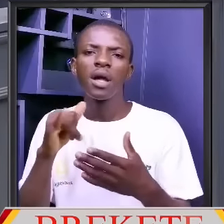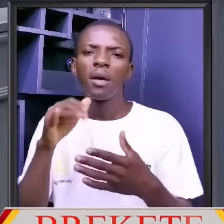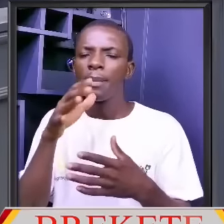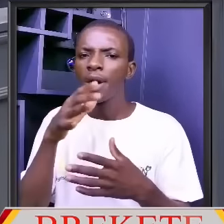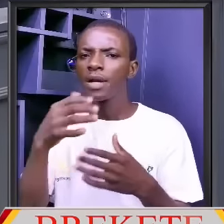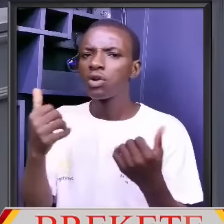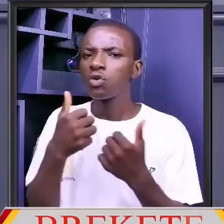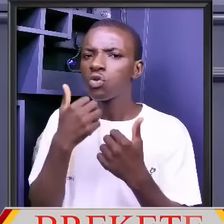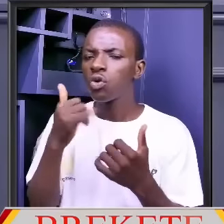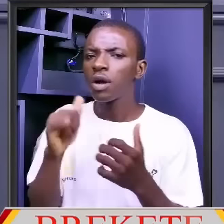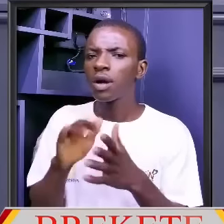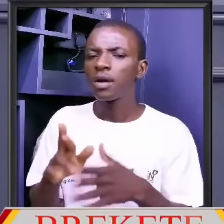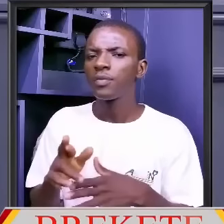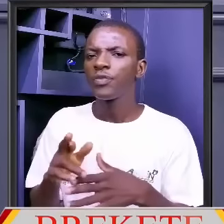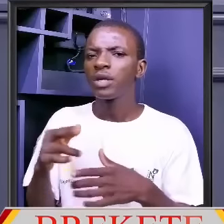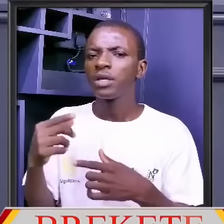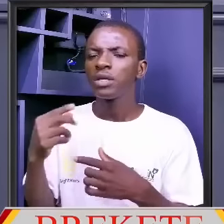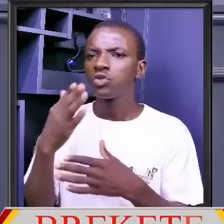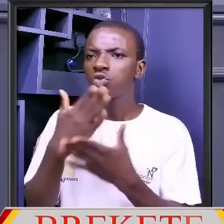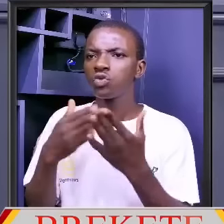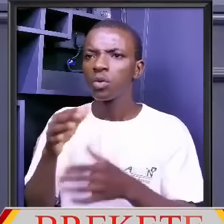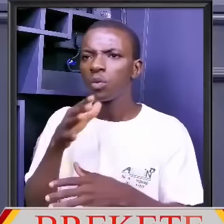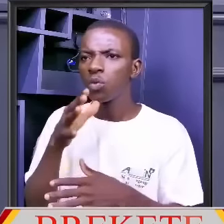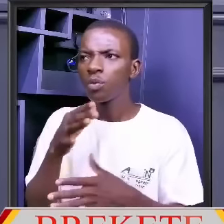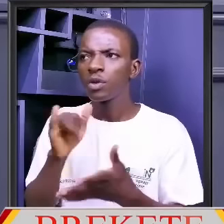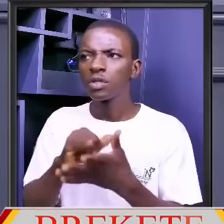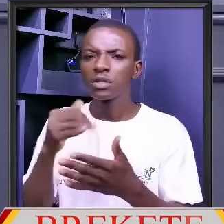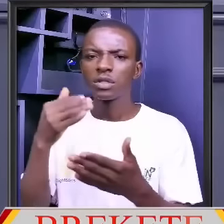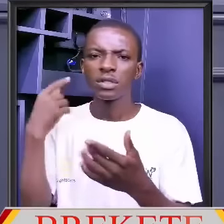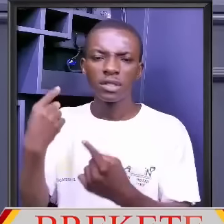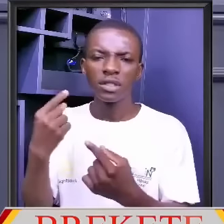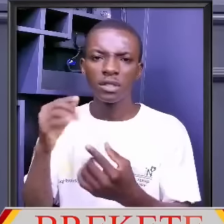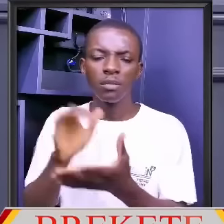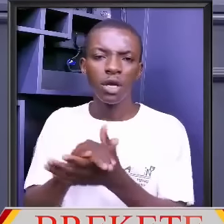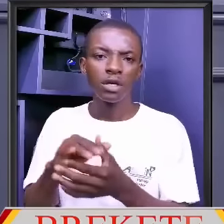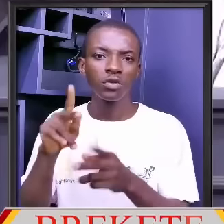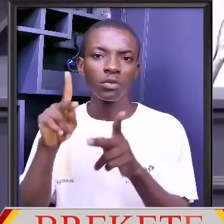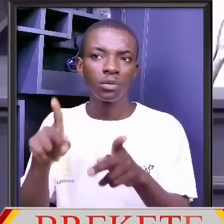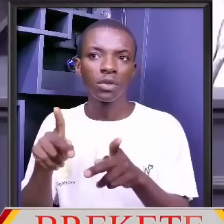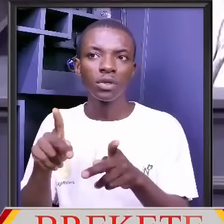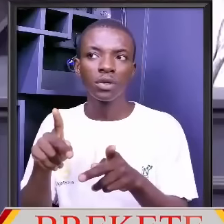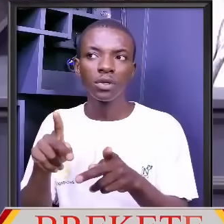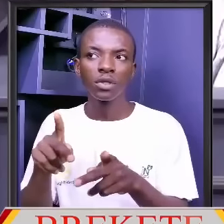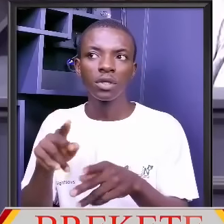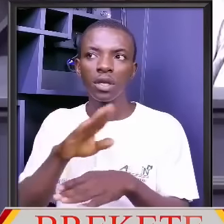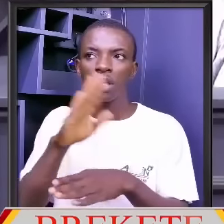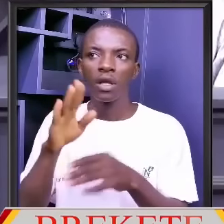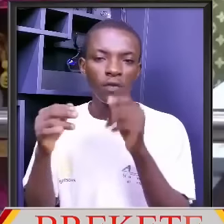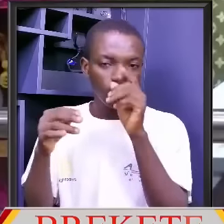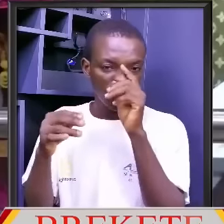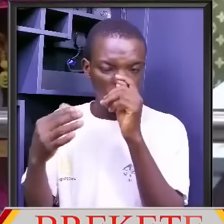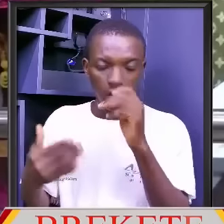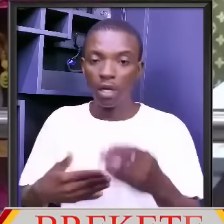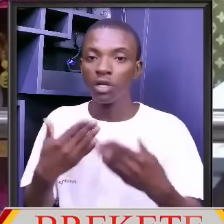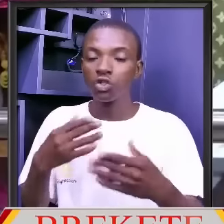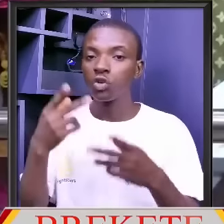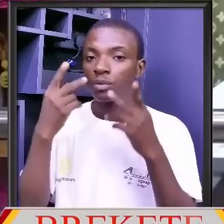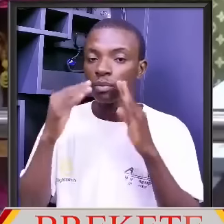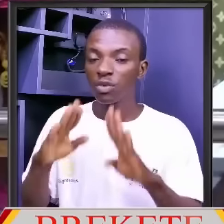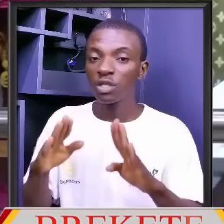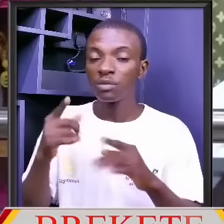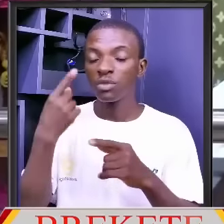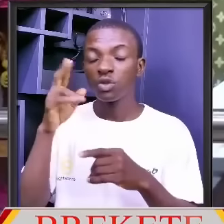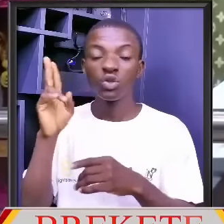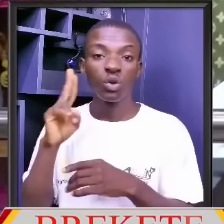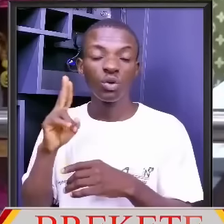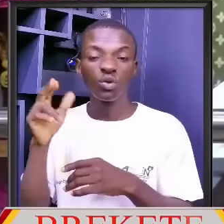He got some women way since way they marry into a particular family, they never enjoy peace. Because the